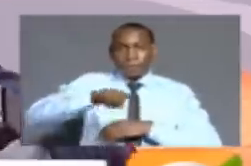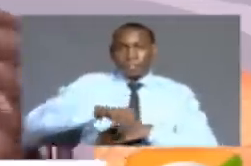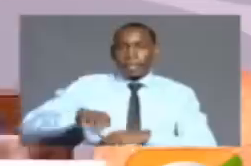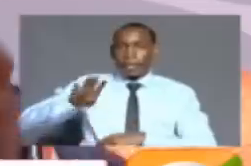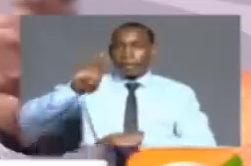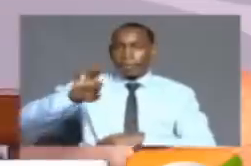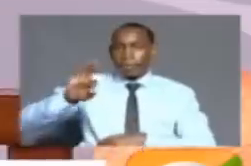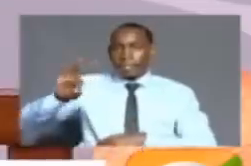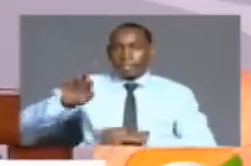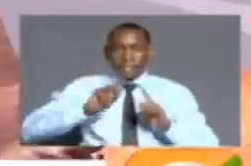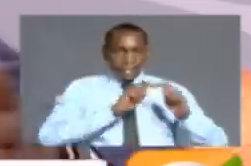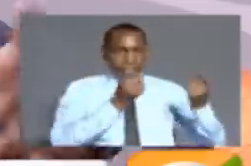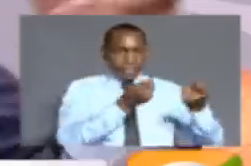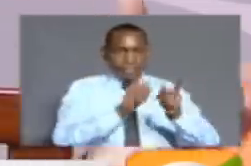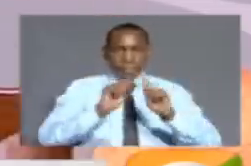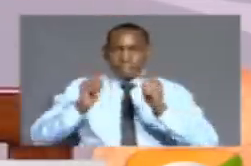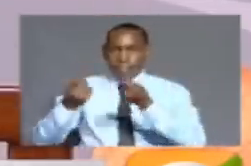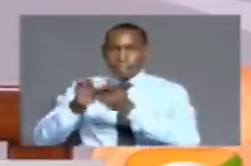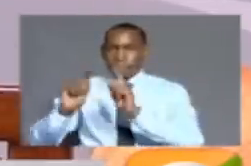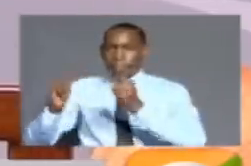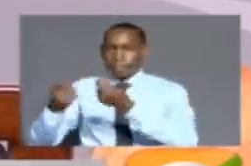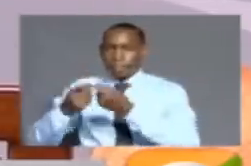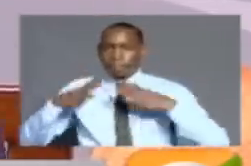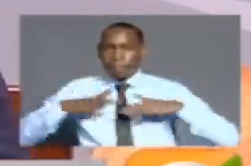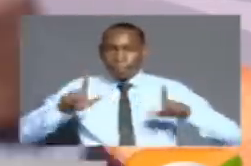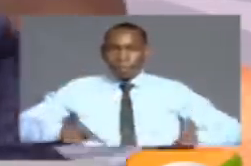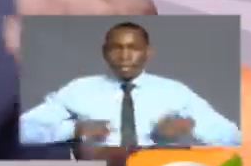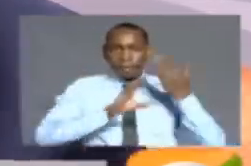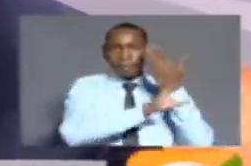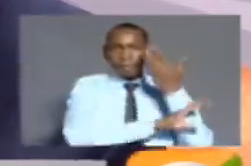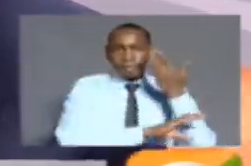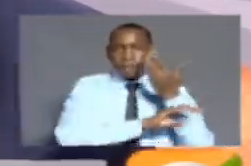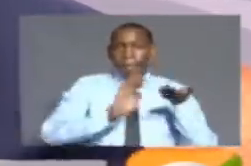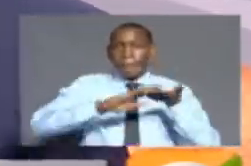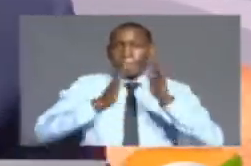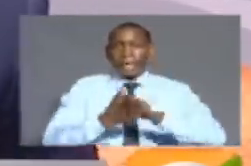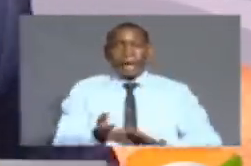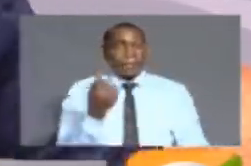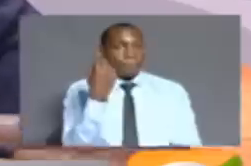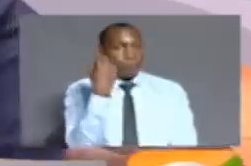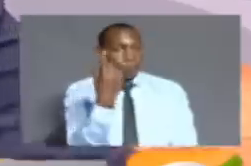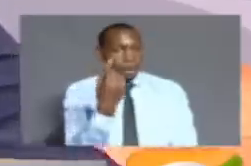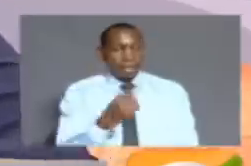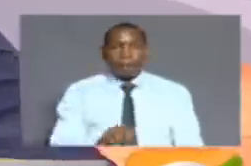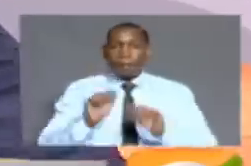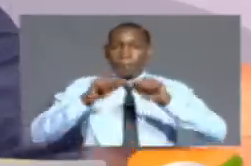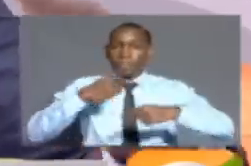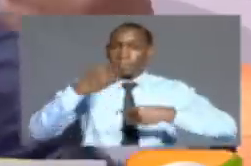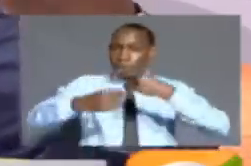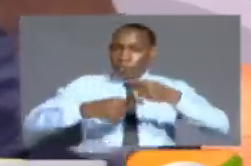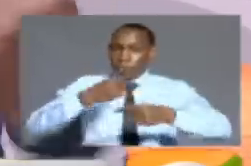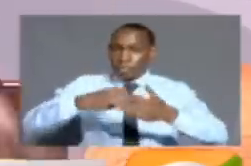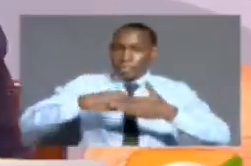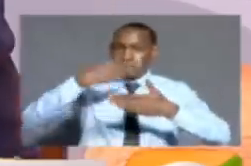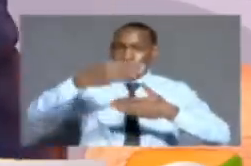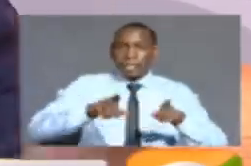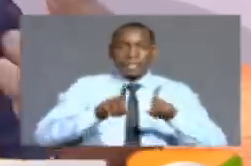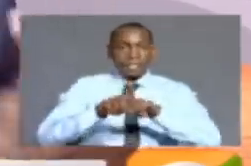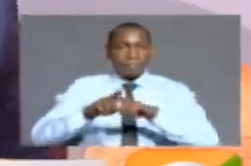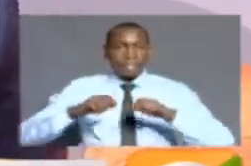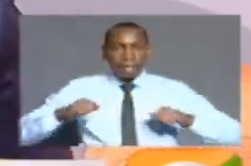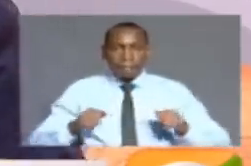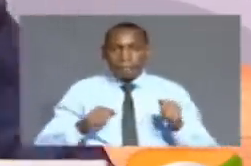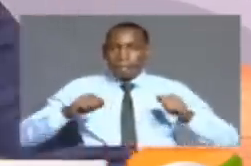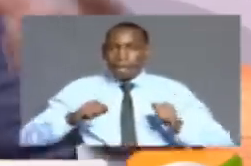43 ethnic groups of people who live in this country can be seen as one and we'll be able to move forward, but also I'll be happy for